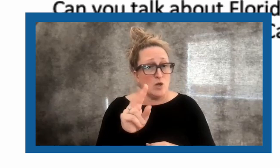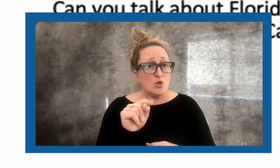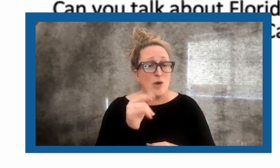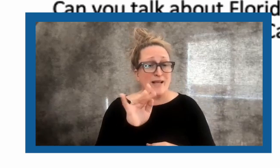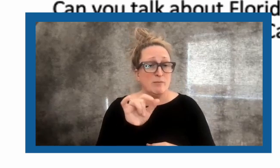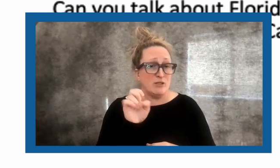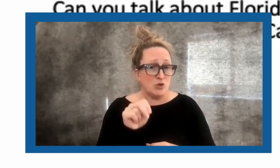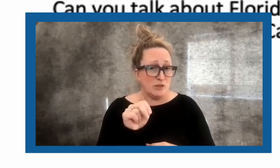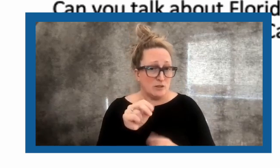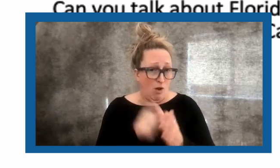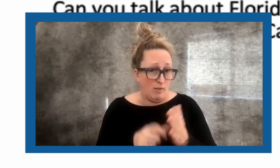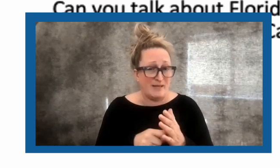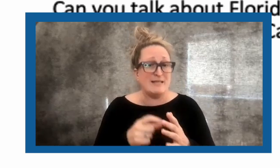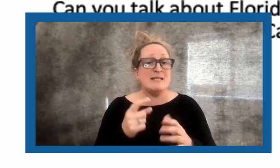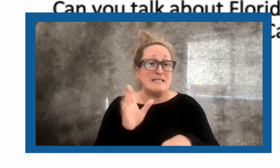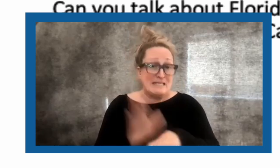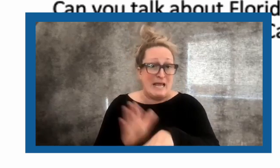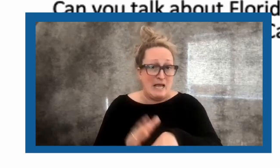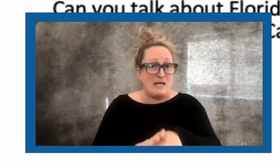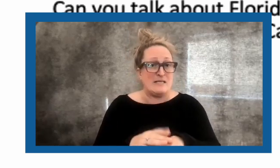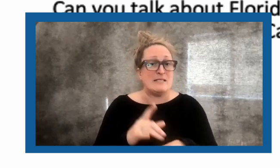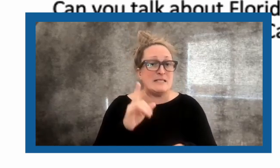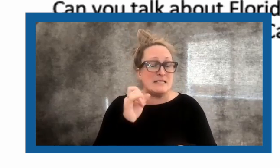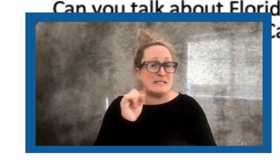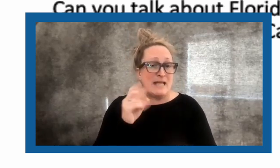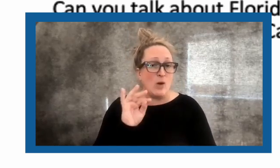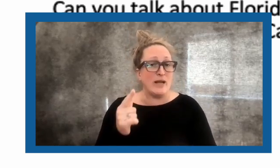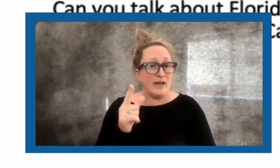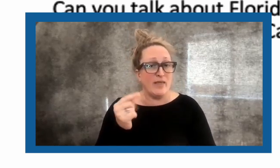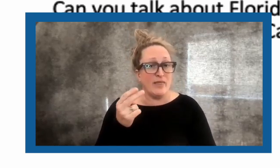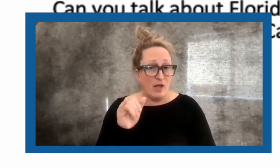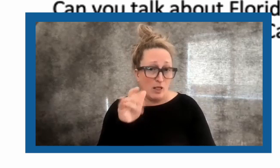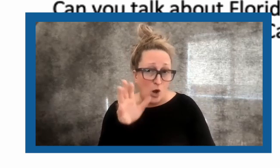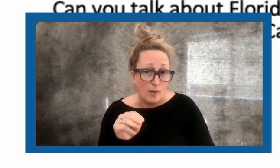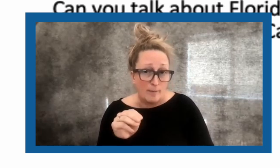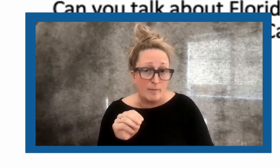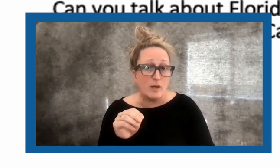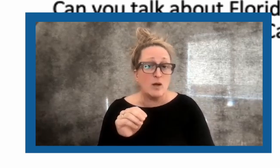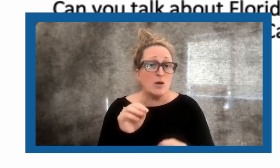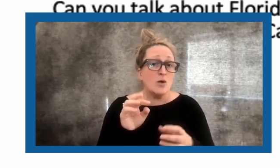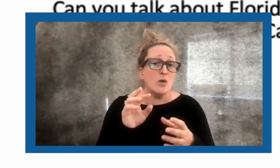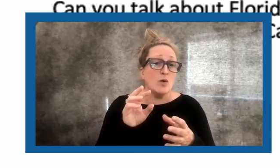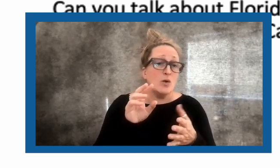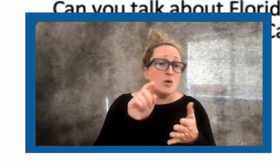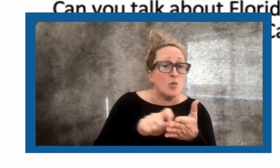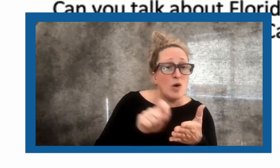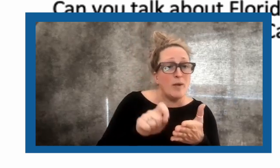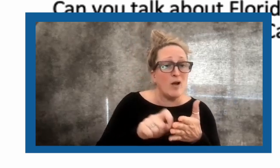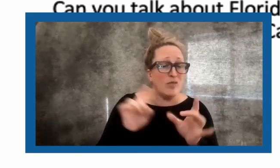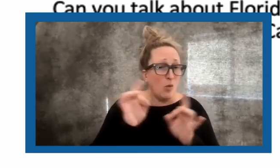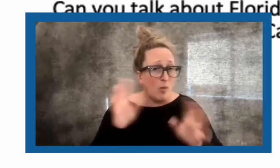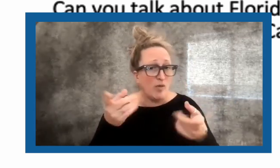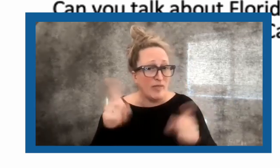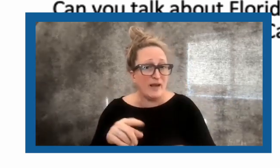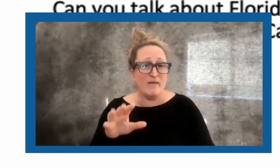the Alarm, you write very alarmingly about the horrific actions of the governor of Florida. I'm tired of saying